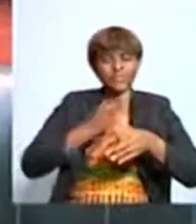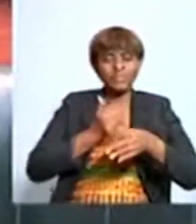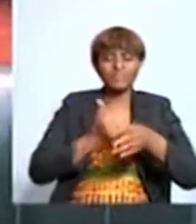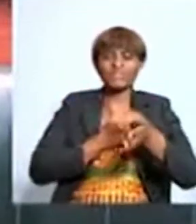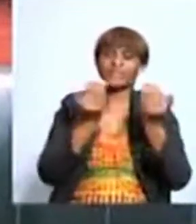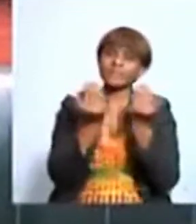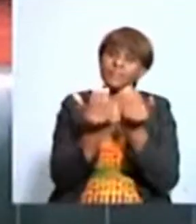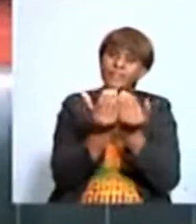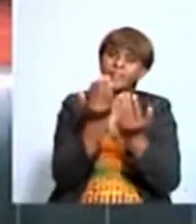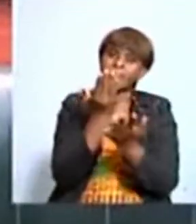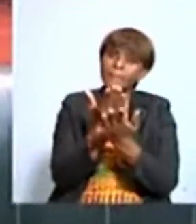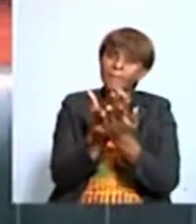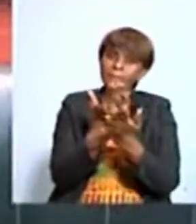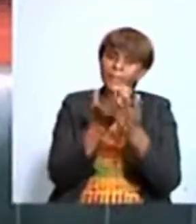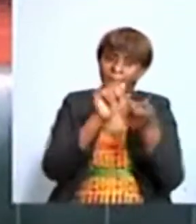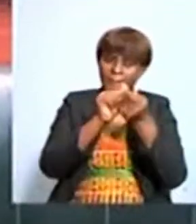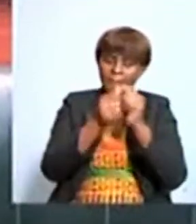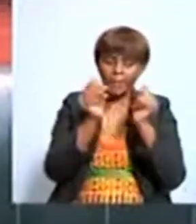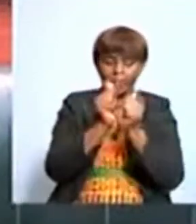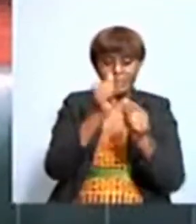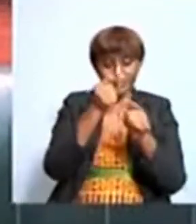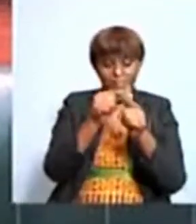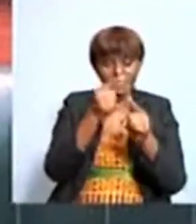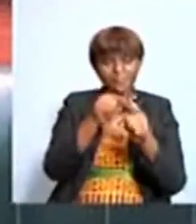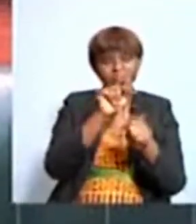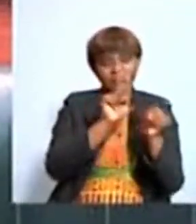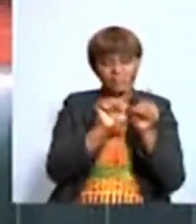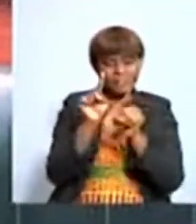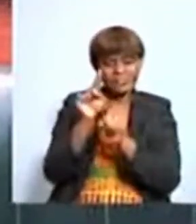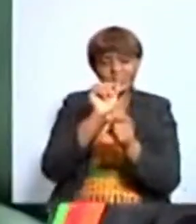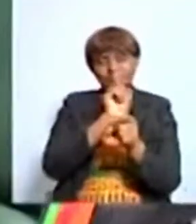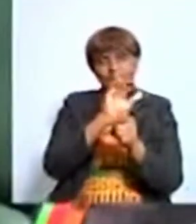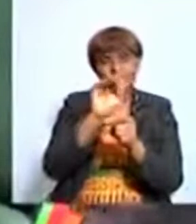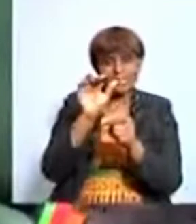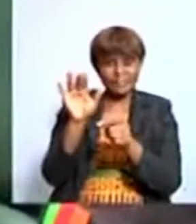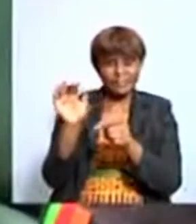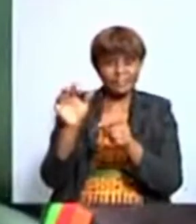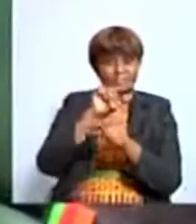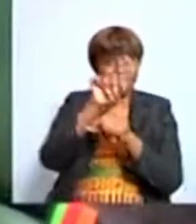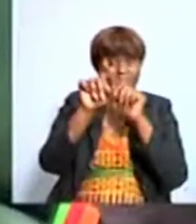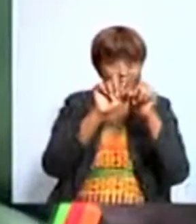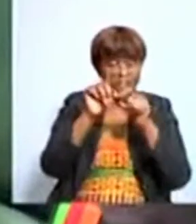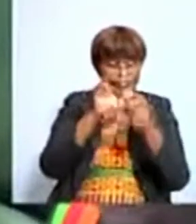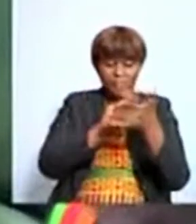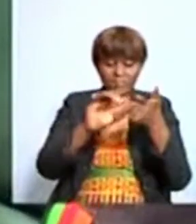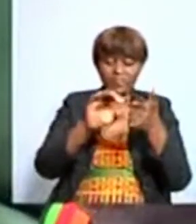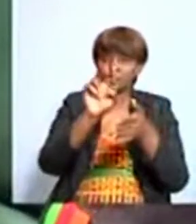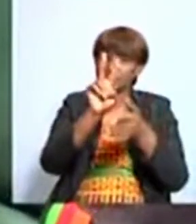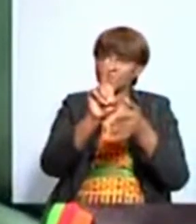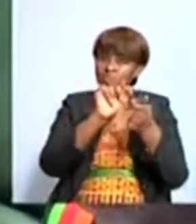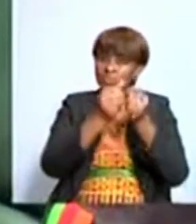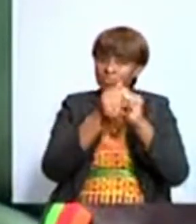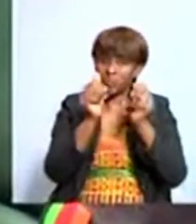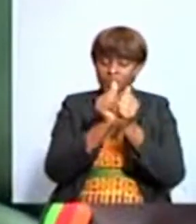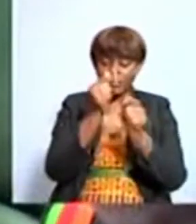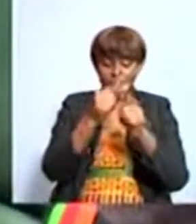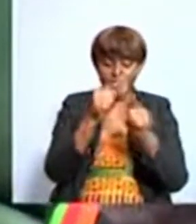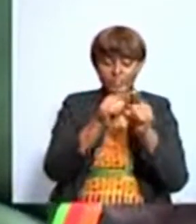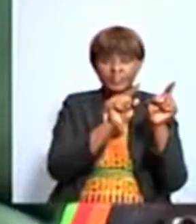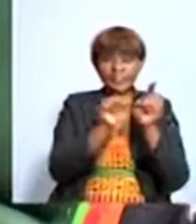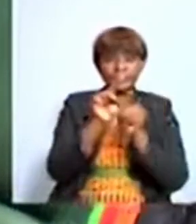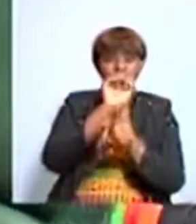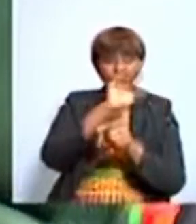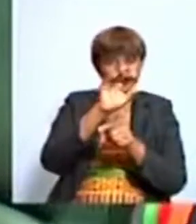that clause 2 be amended with words as circulated. The question is that clause 2 be amended with words as